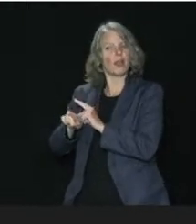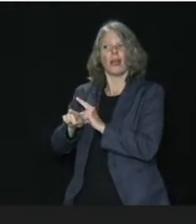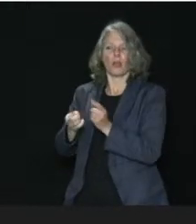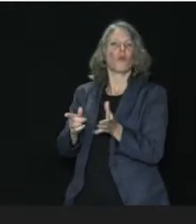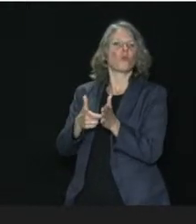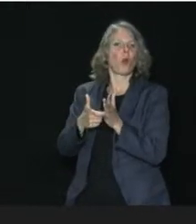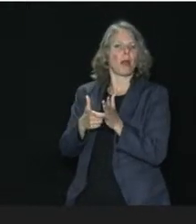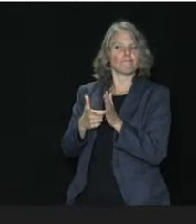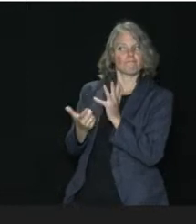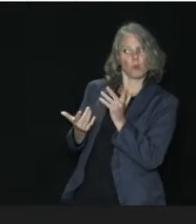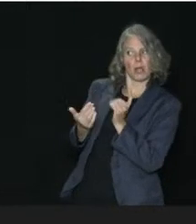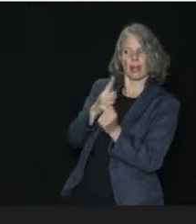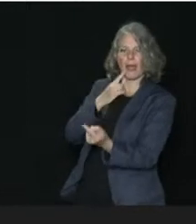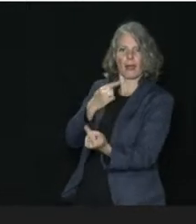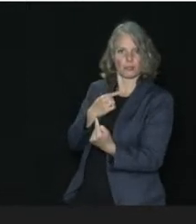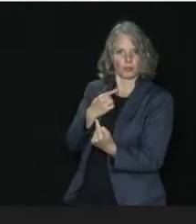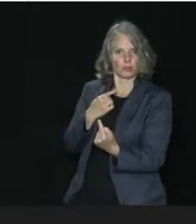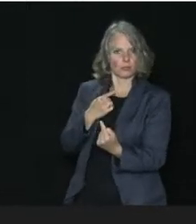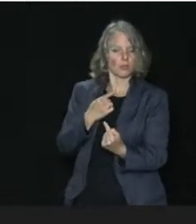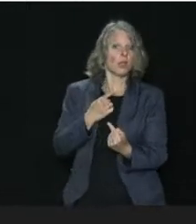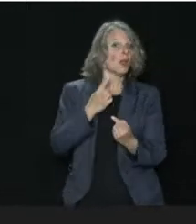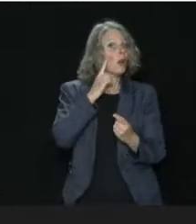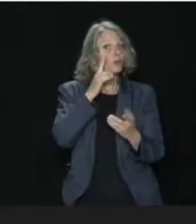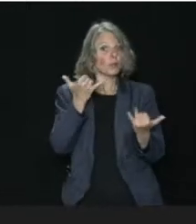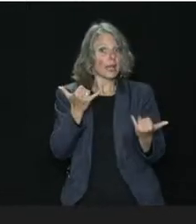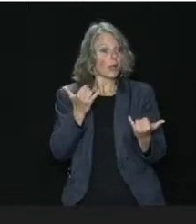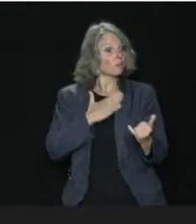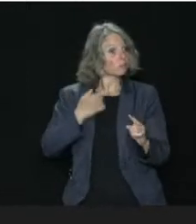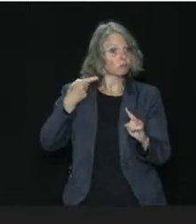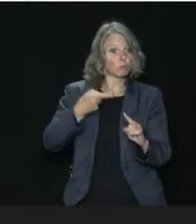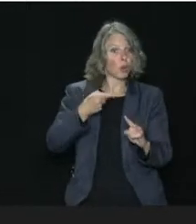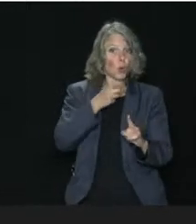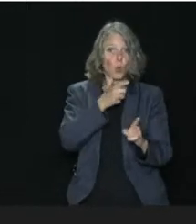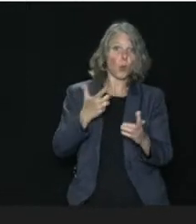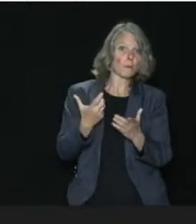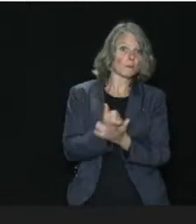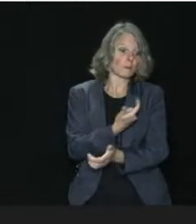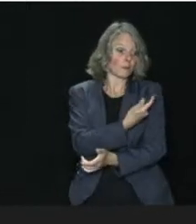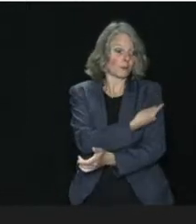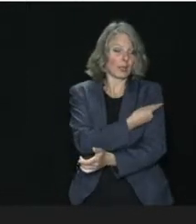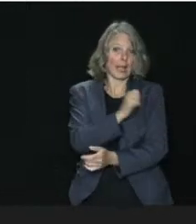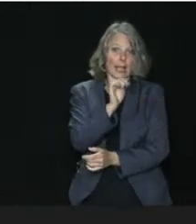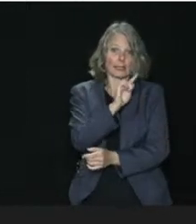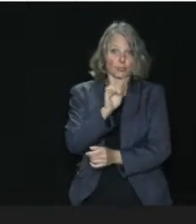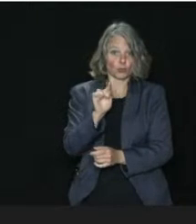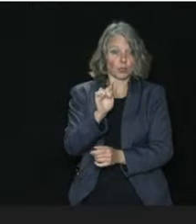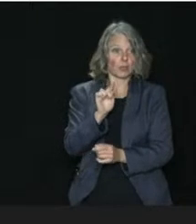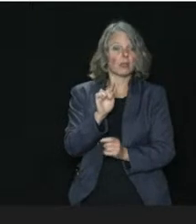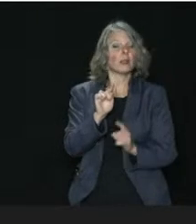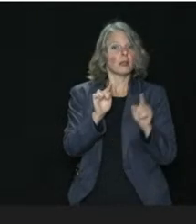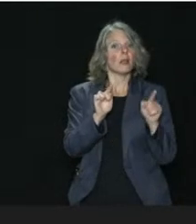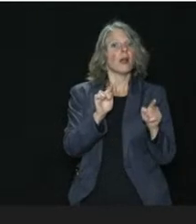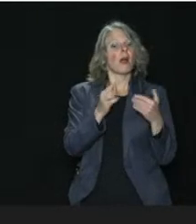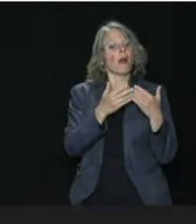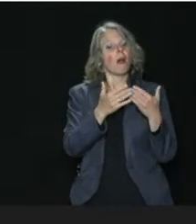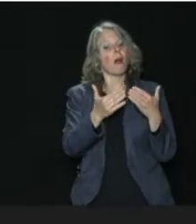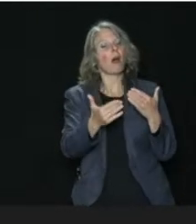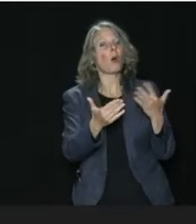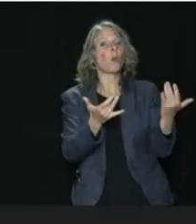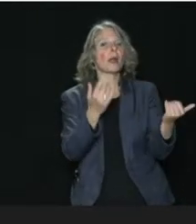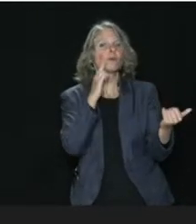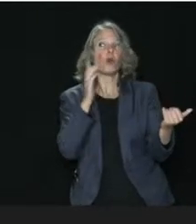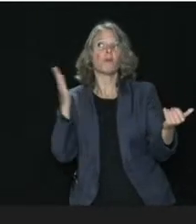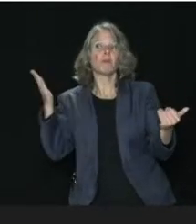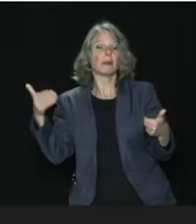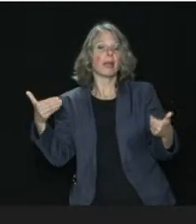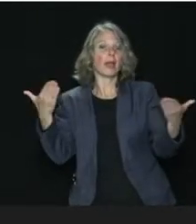moment, I think that for anyone who's already received a first dose, they should wait for the evidence and the